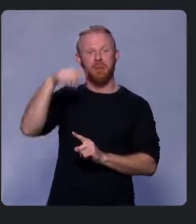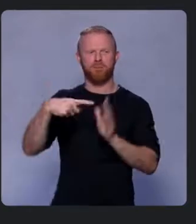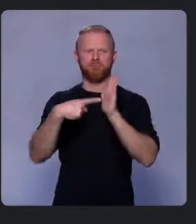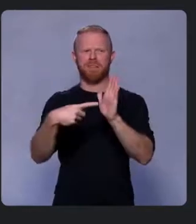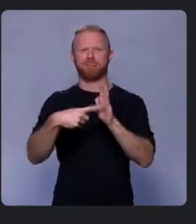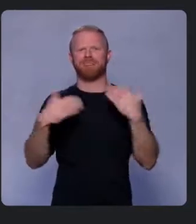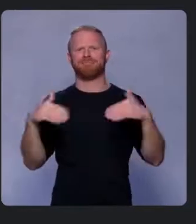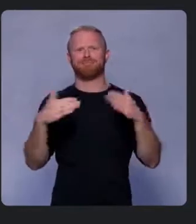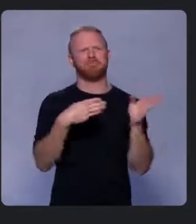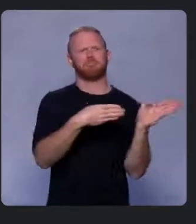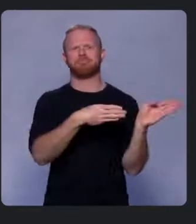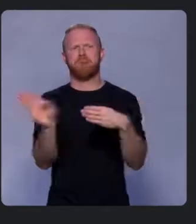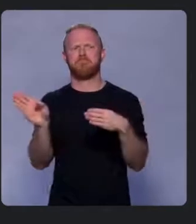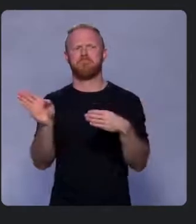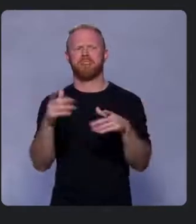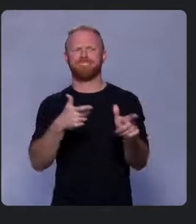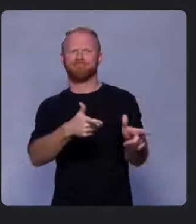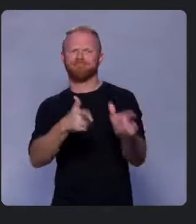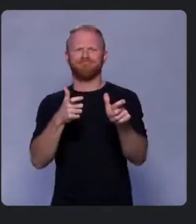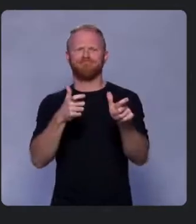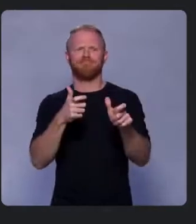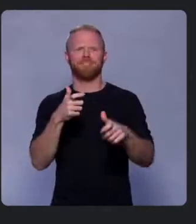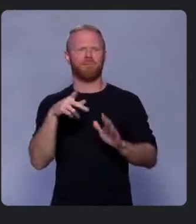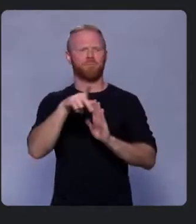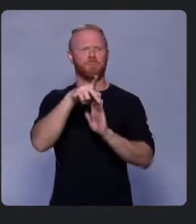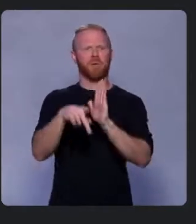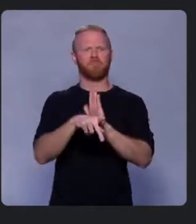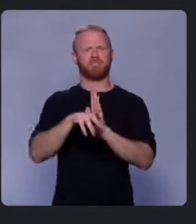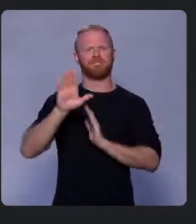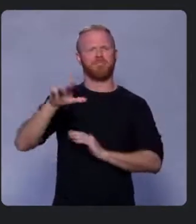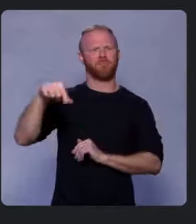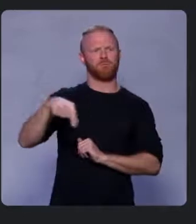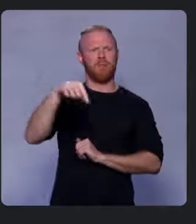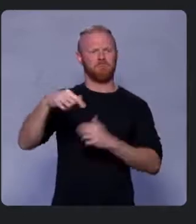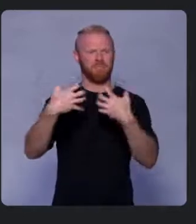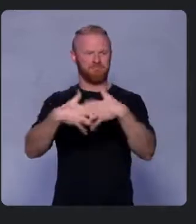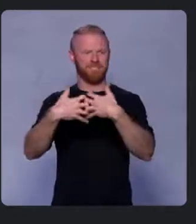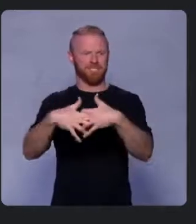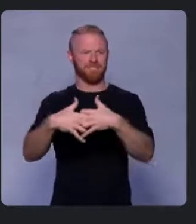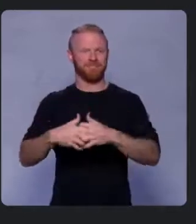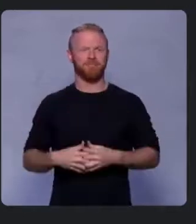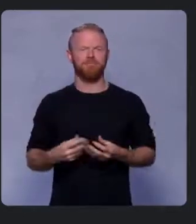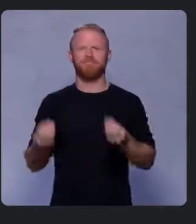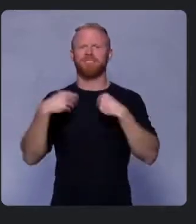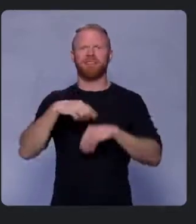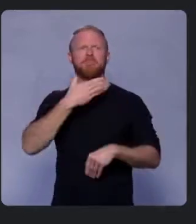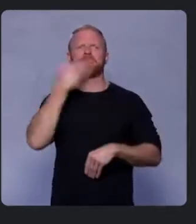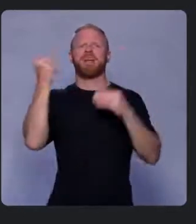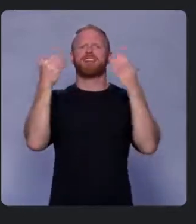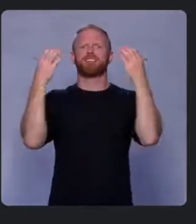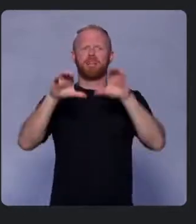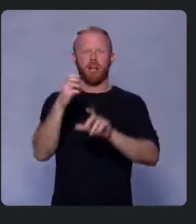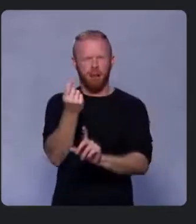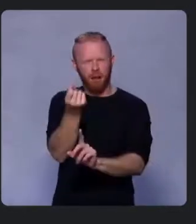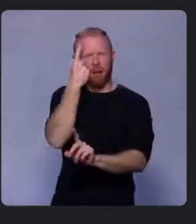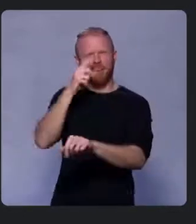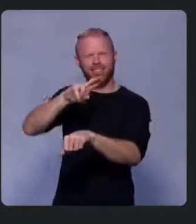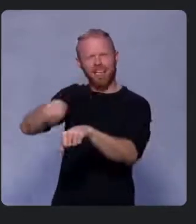it harnesses the properties of quantum mechanics and gives us the best chance of understanding the natural